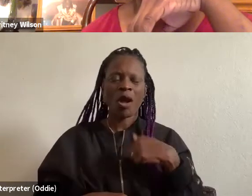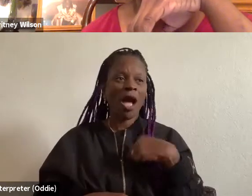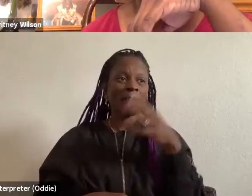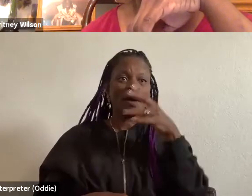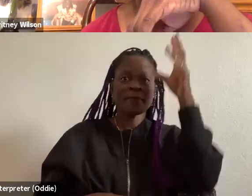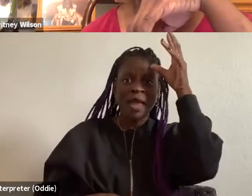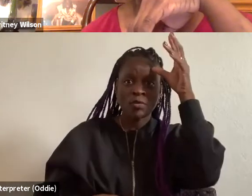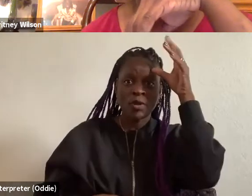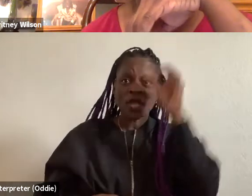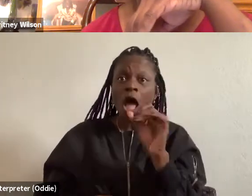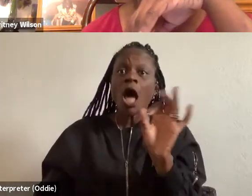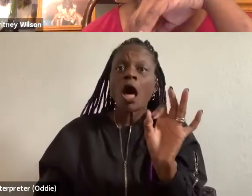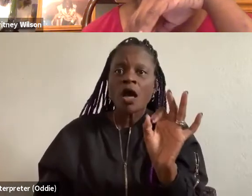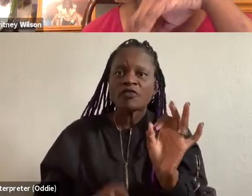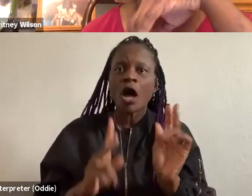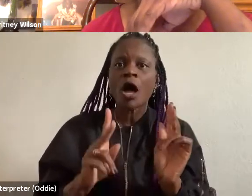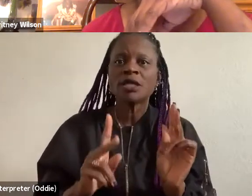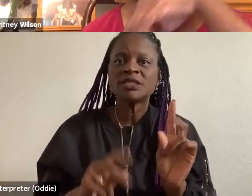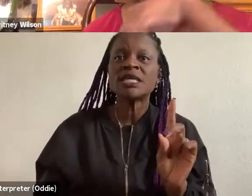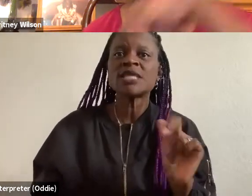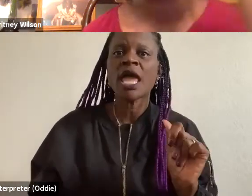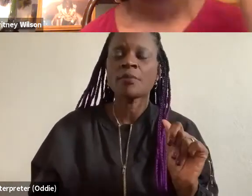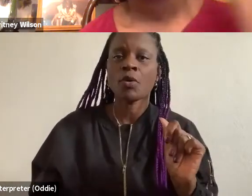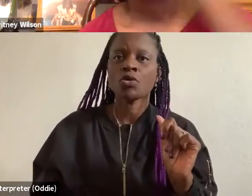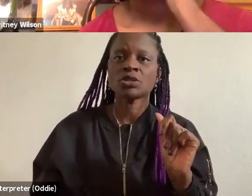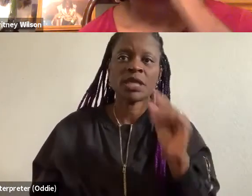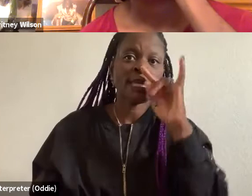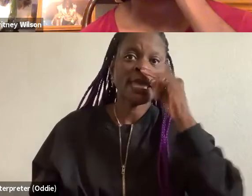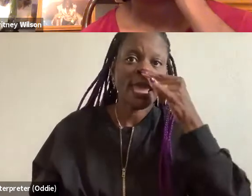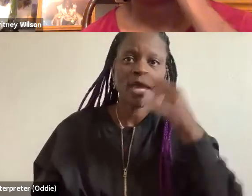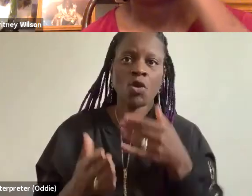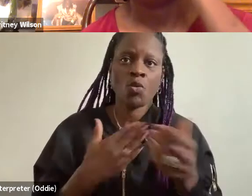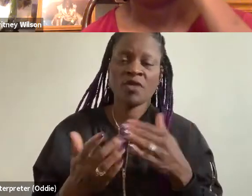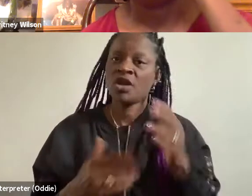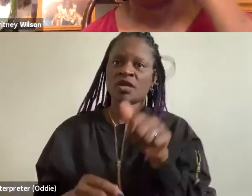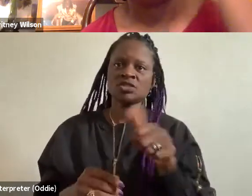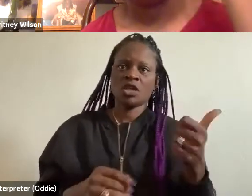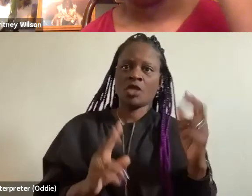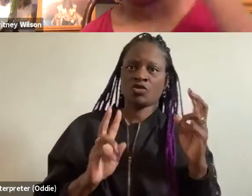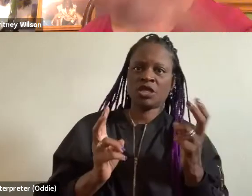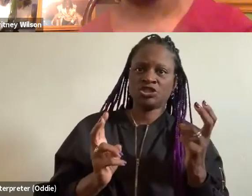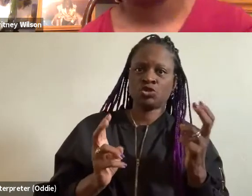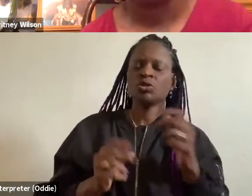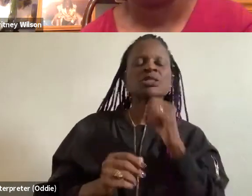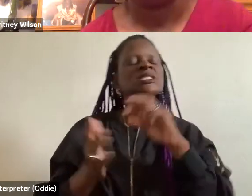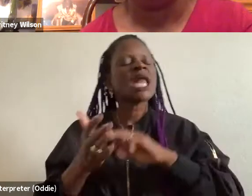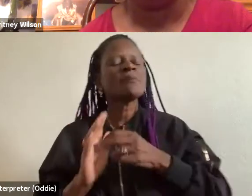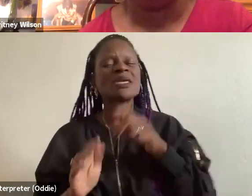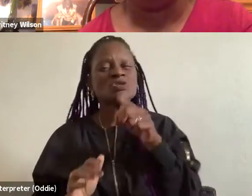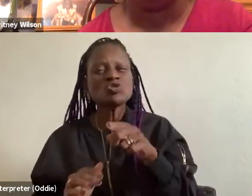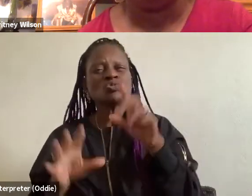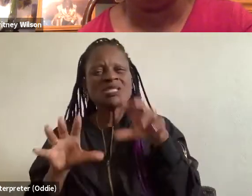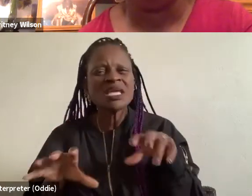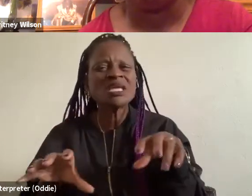is another thing, doesn't mean that you should be taking up the space from the person who lives in that